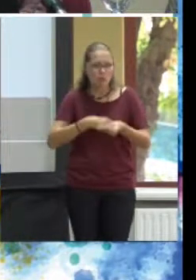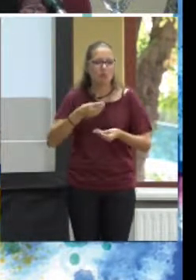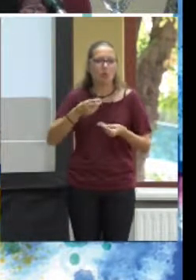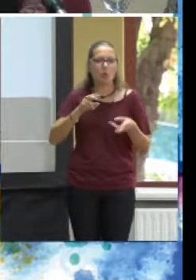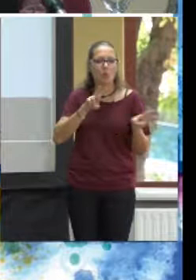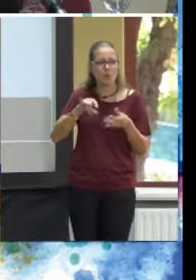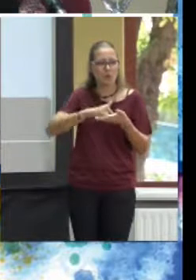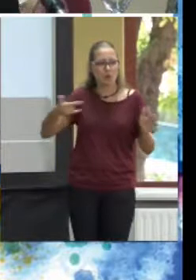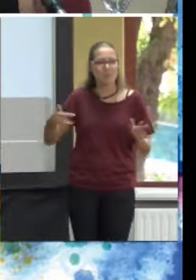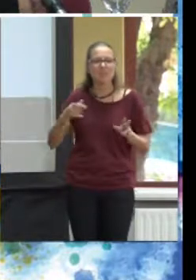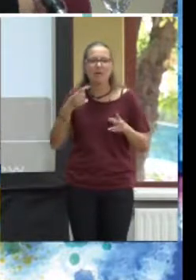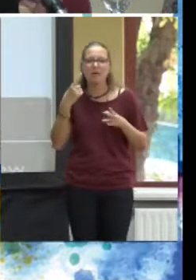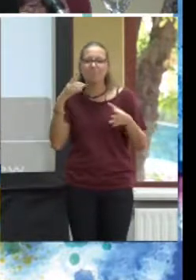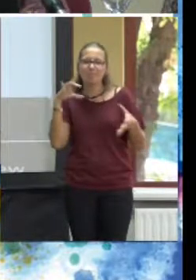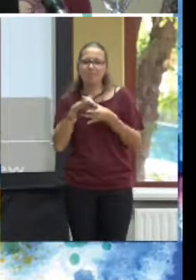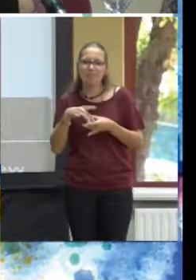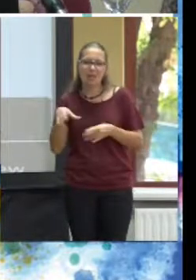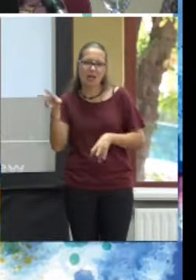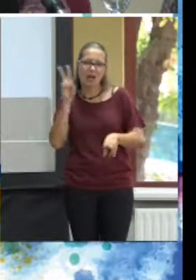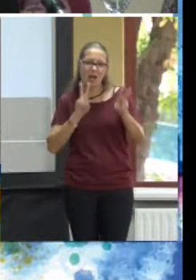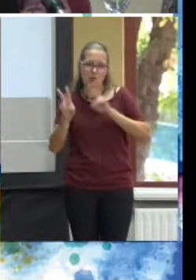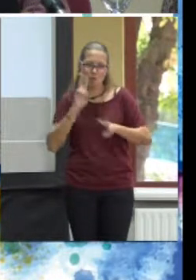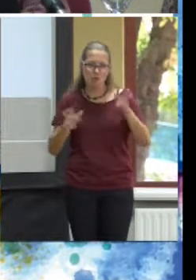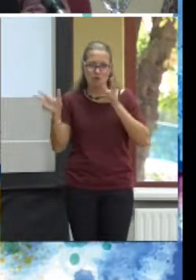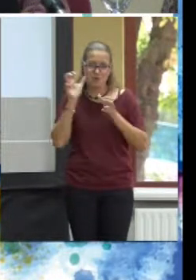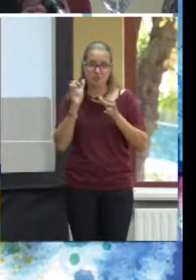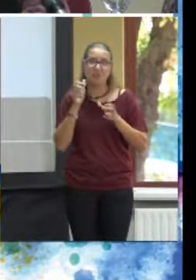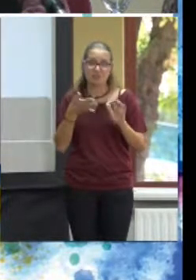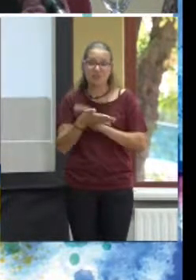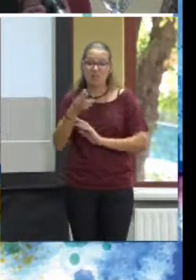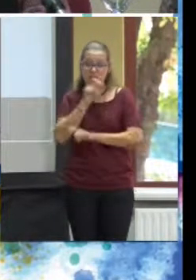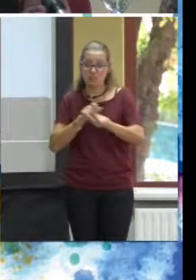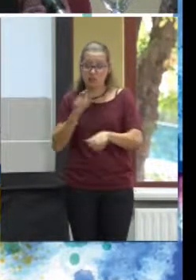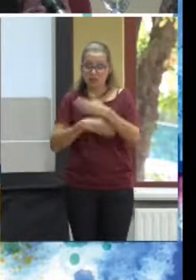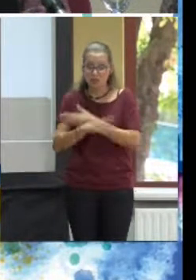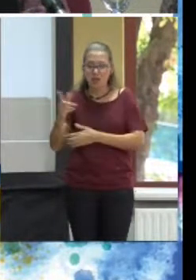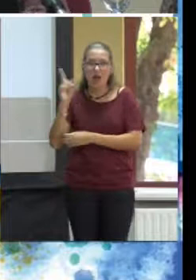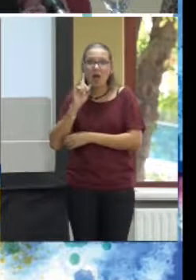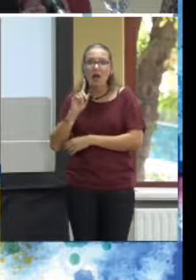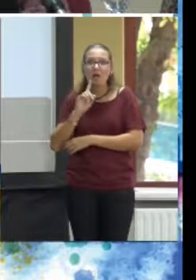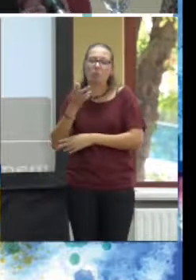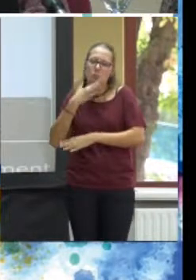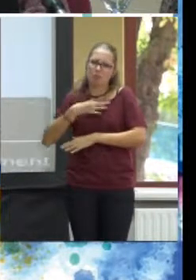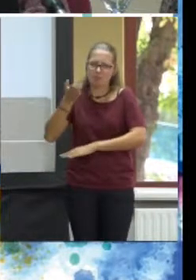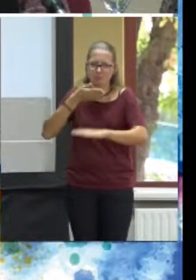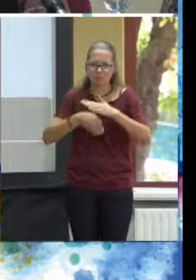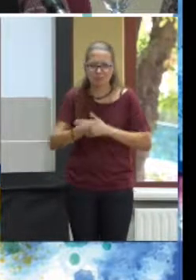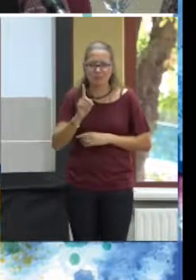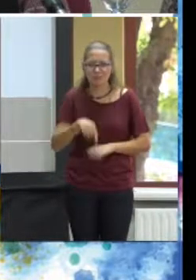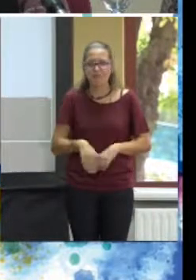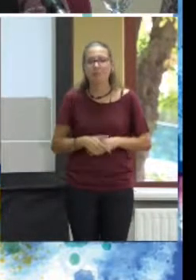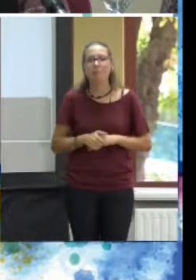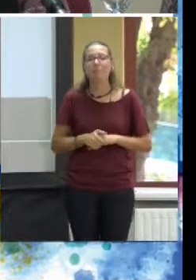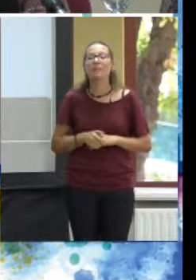for audiovisuals or for interactive elements that are accessible for people with hearing impairments. We've